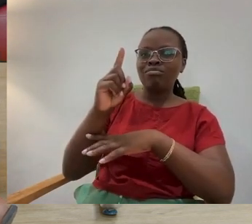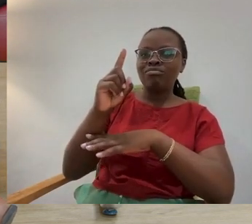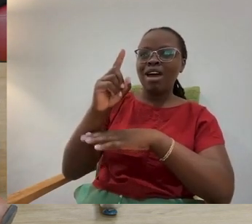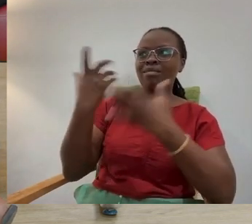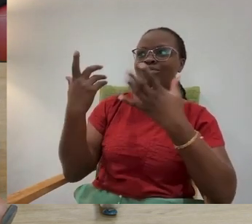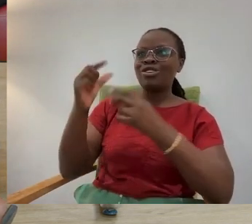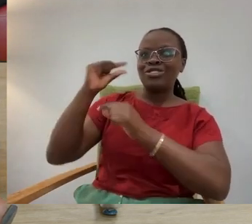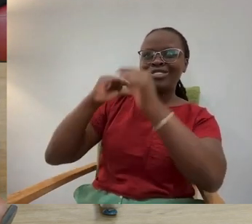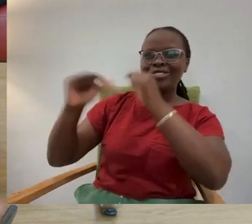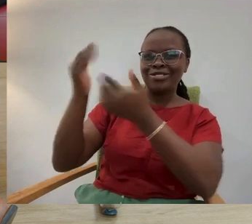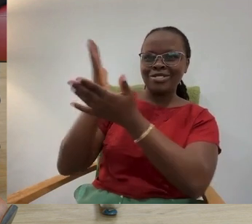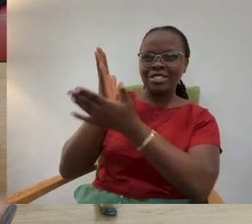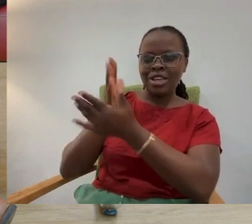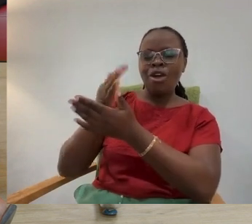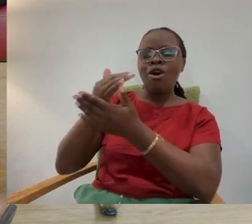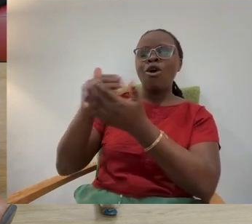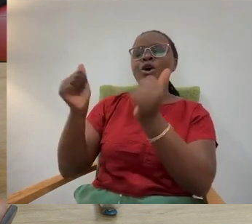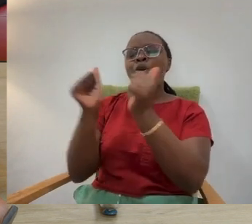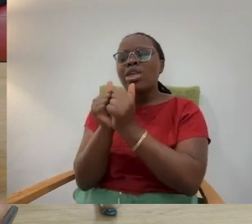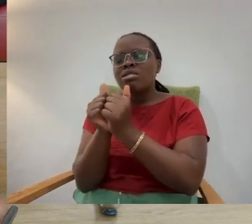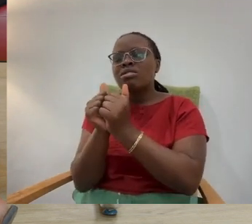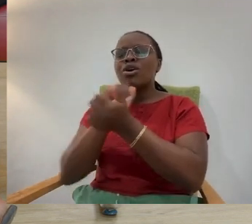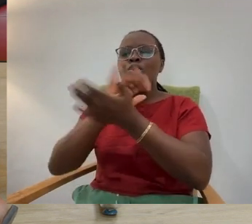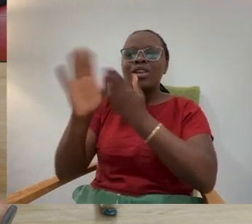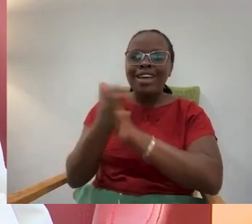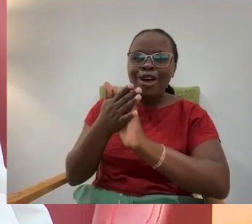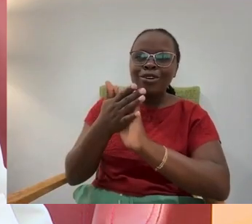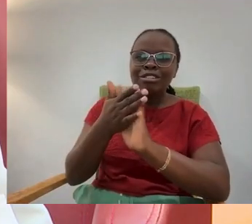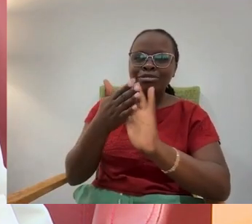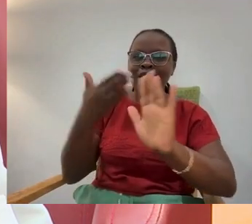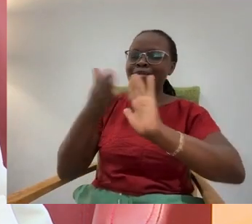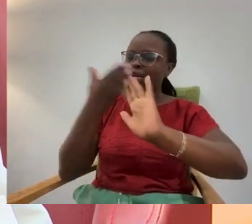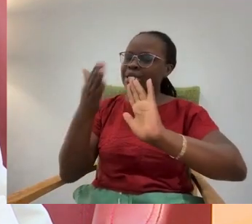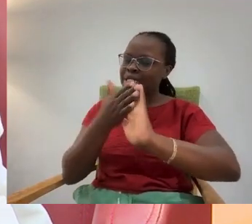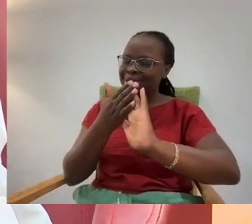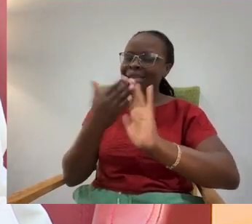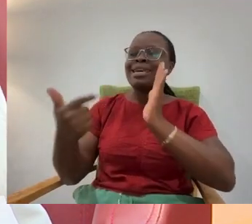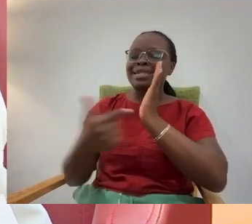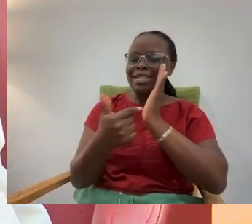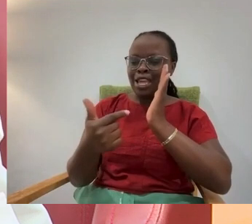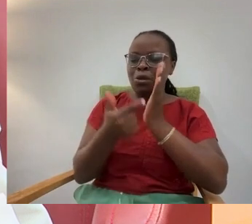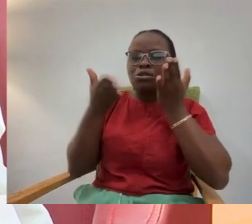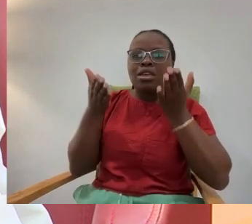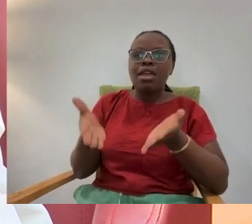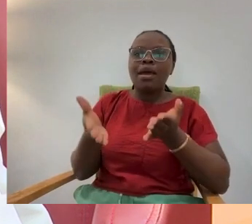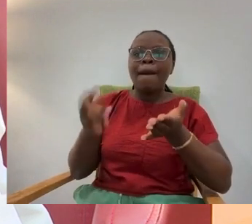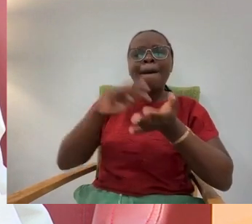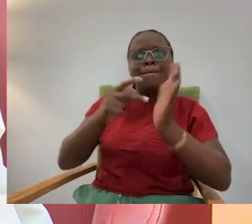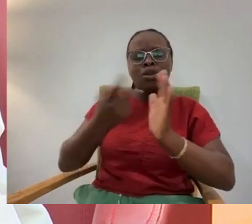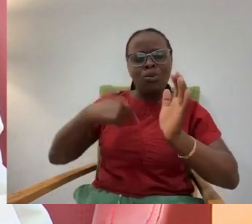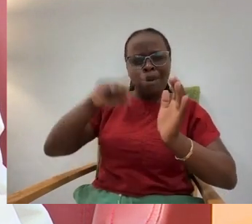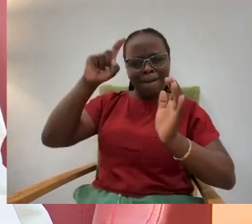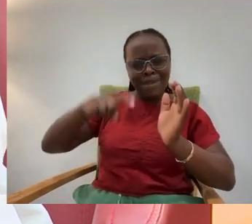and with or without the crisis and the pandemics, technology is here with us. And it's high time all of us change our mindset